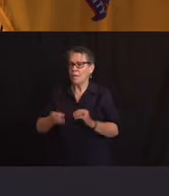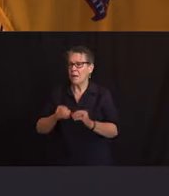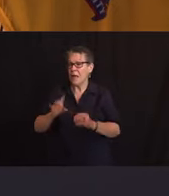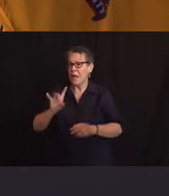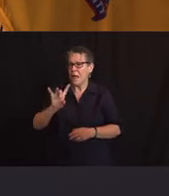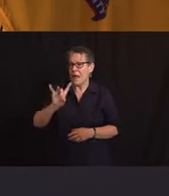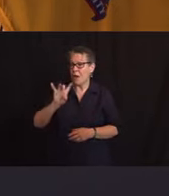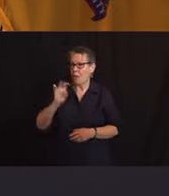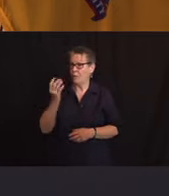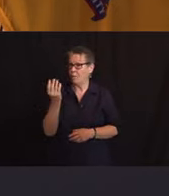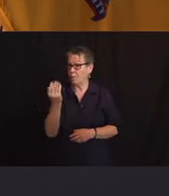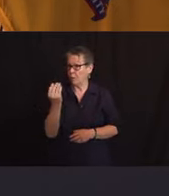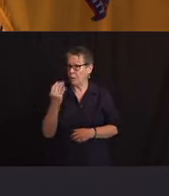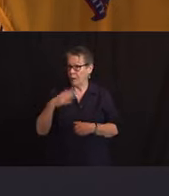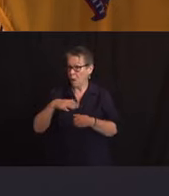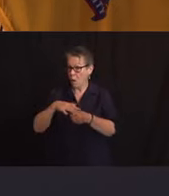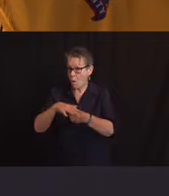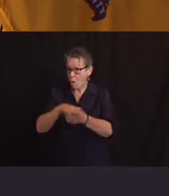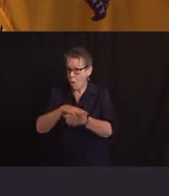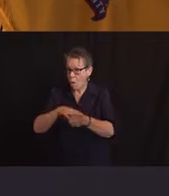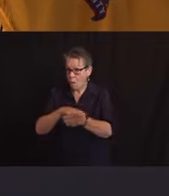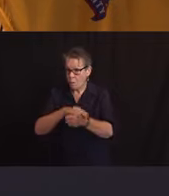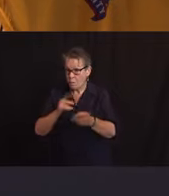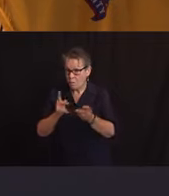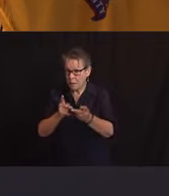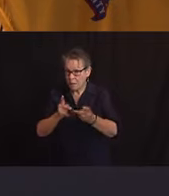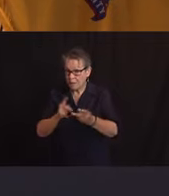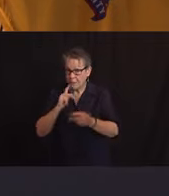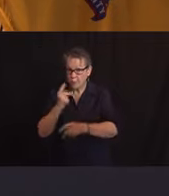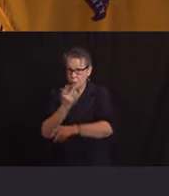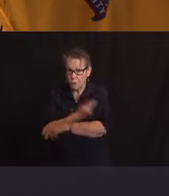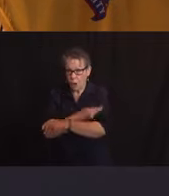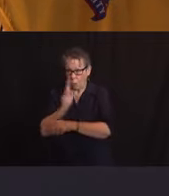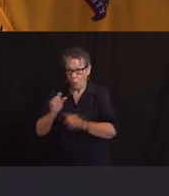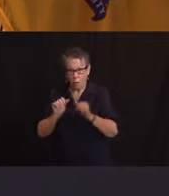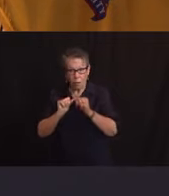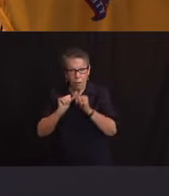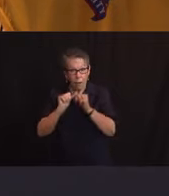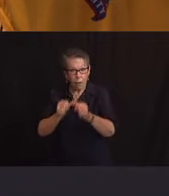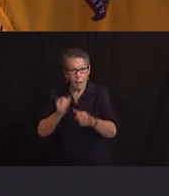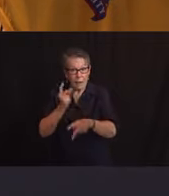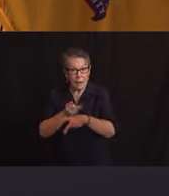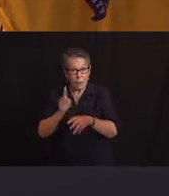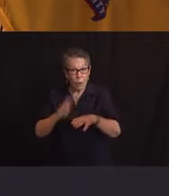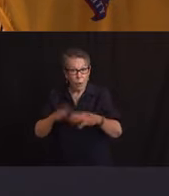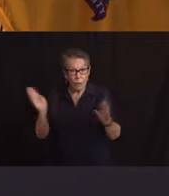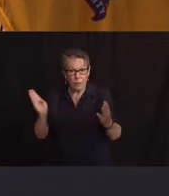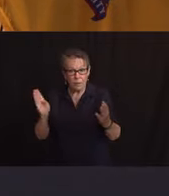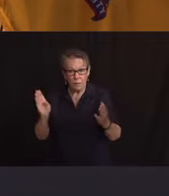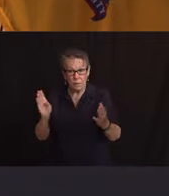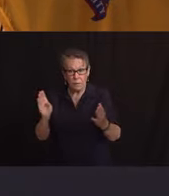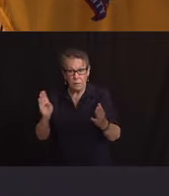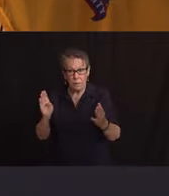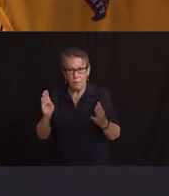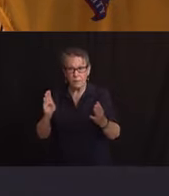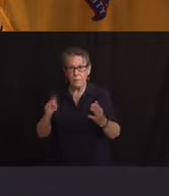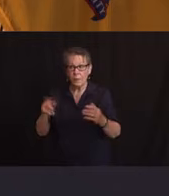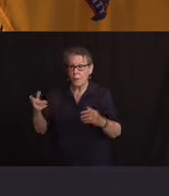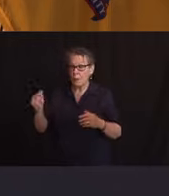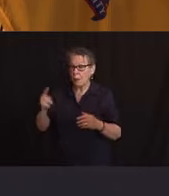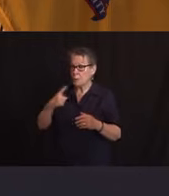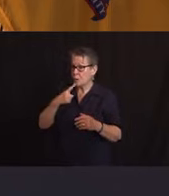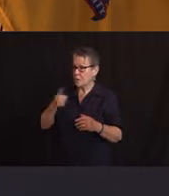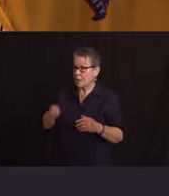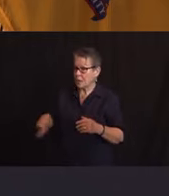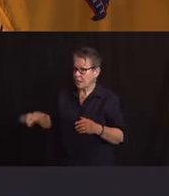Whether or not they literally stay in place, or at least figuratively, Pat, you've still got the field medical hospital beds,